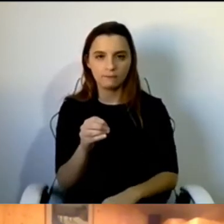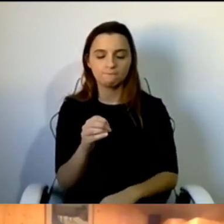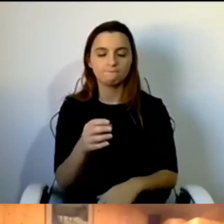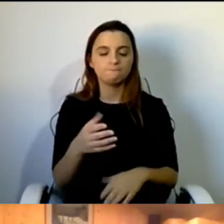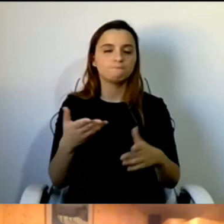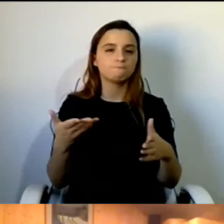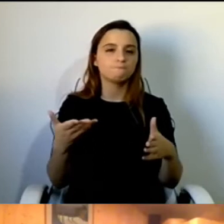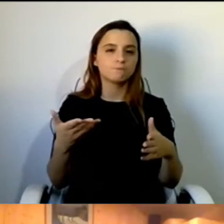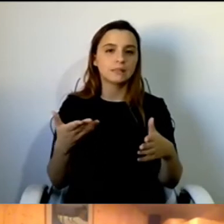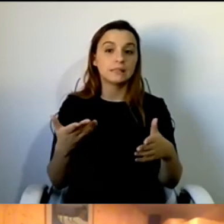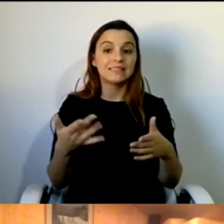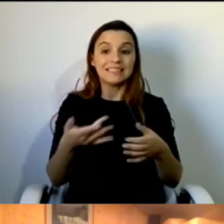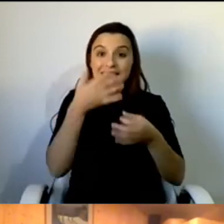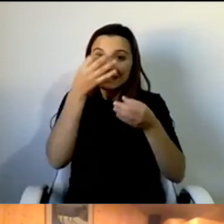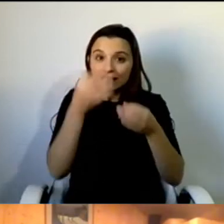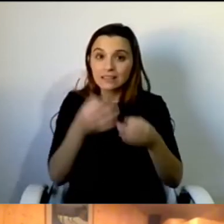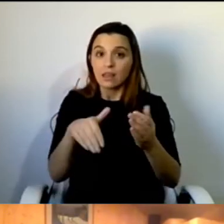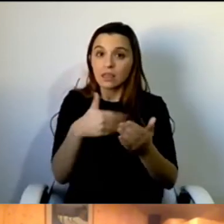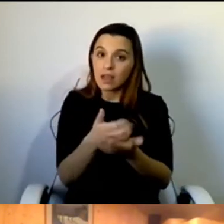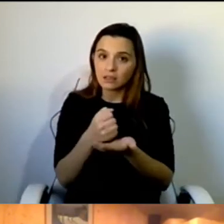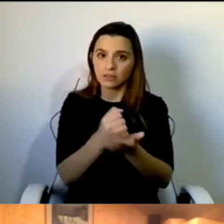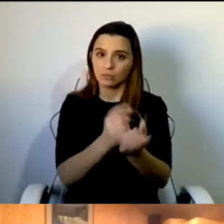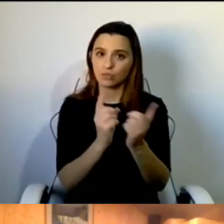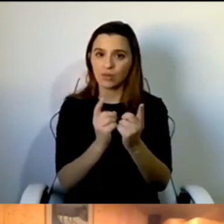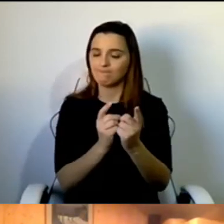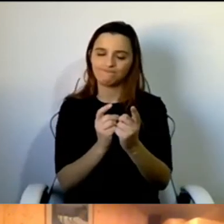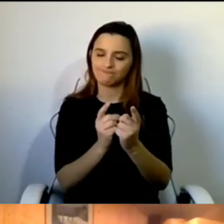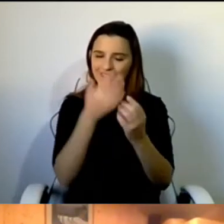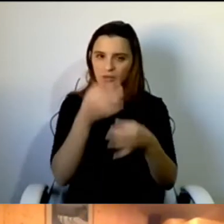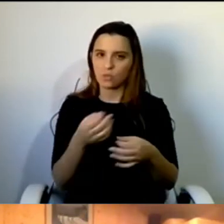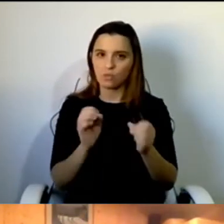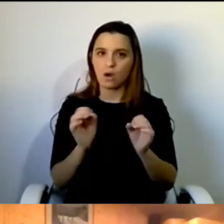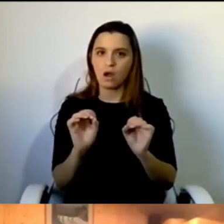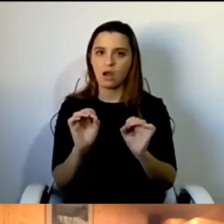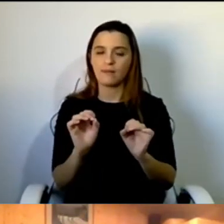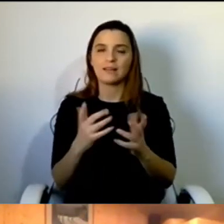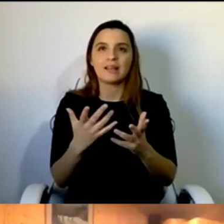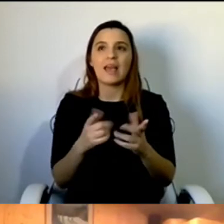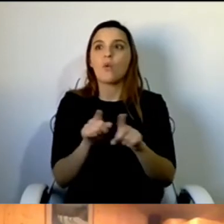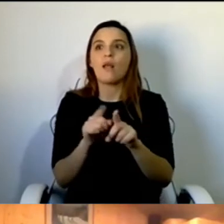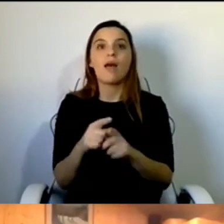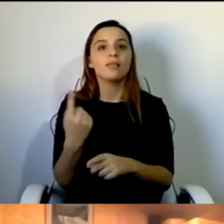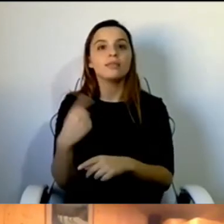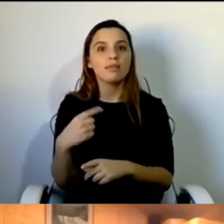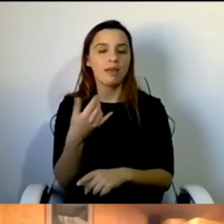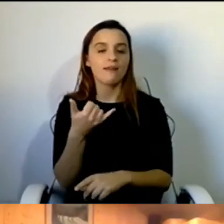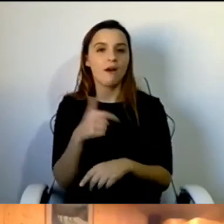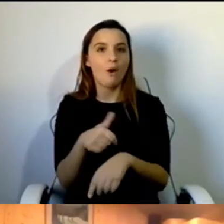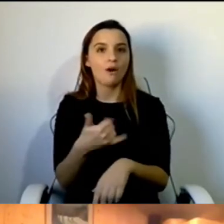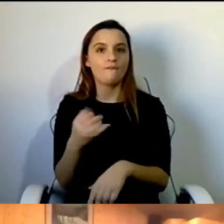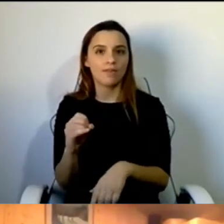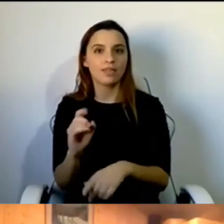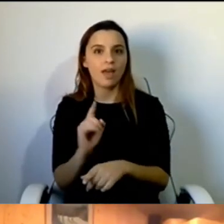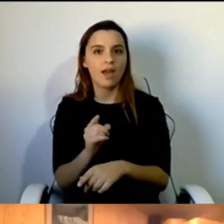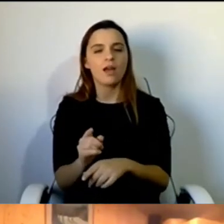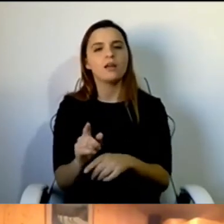That doesn't mean that you got 20 hours. That meant that the Social Insurance Administration would pay for the hours you needed. So you